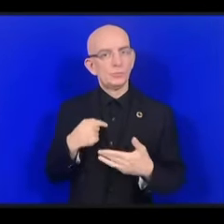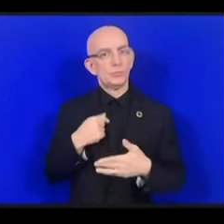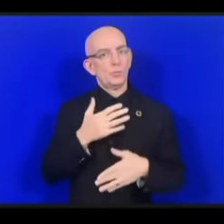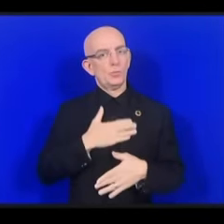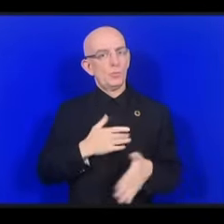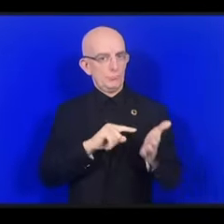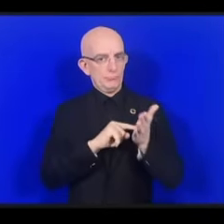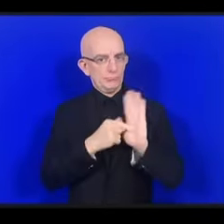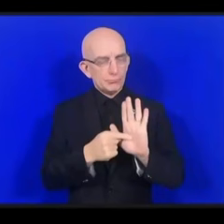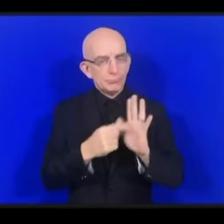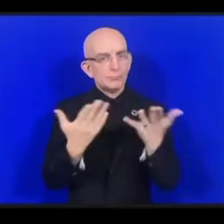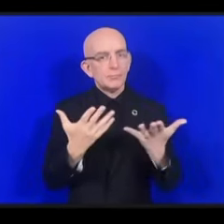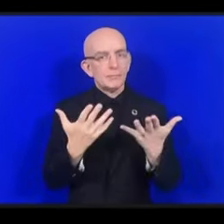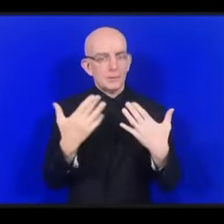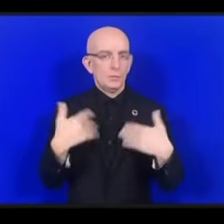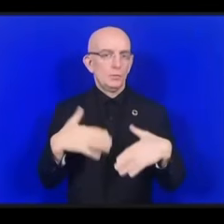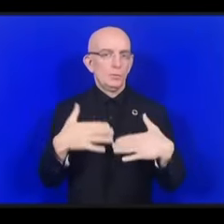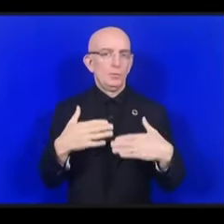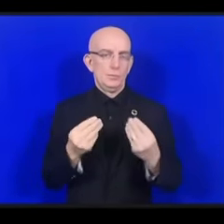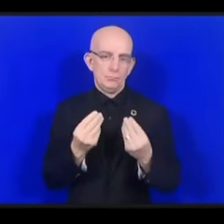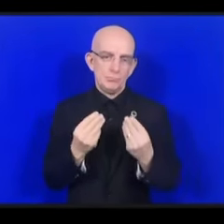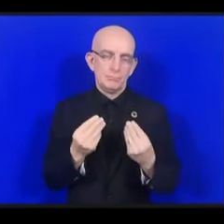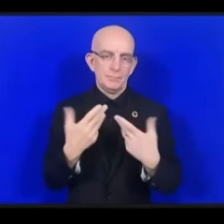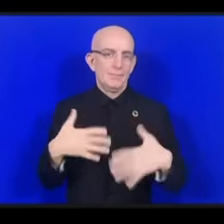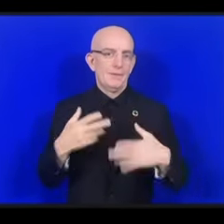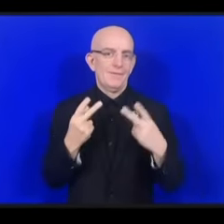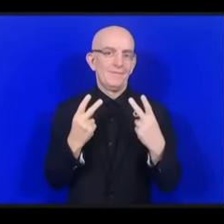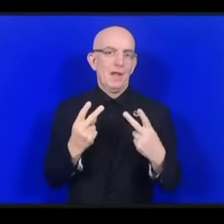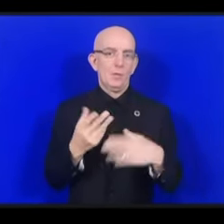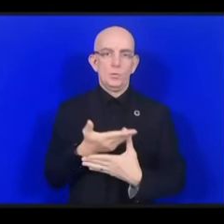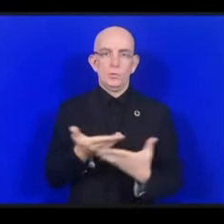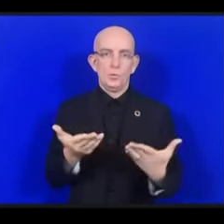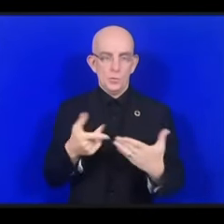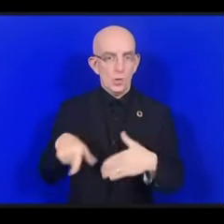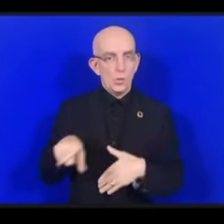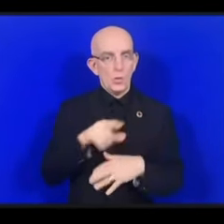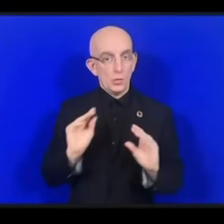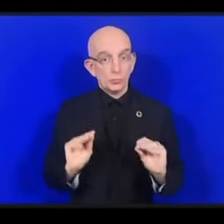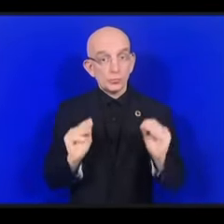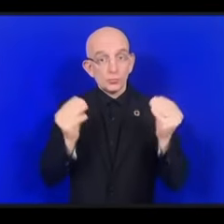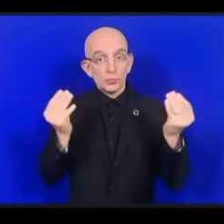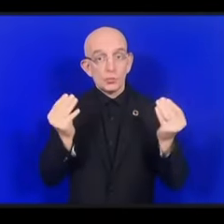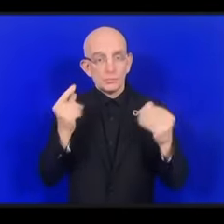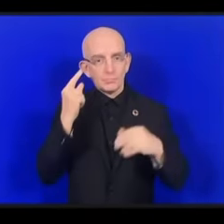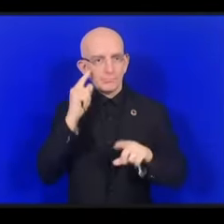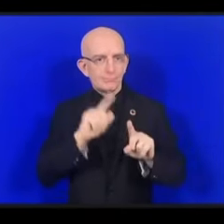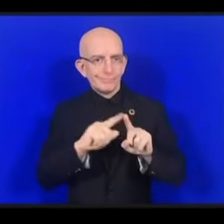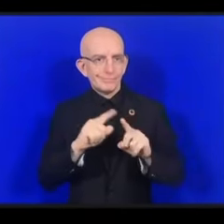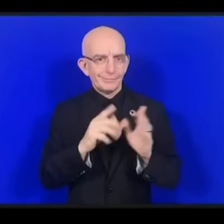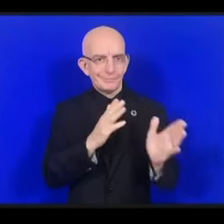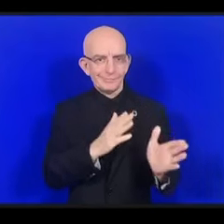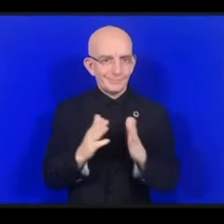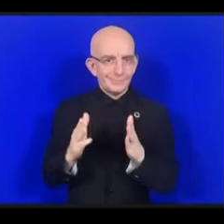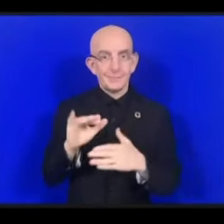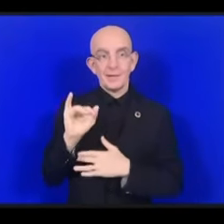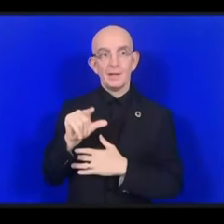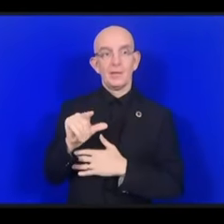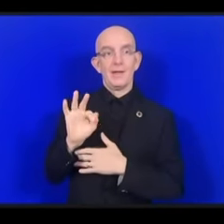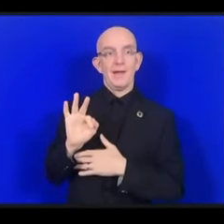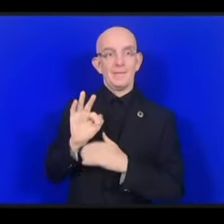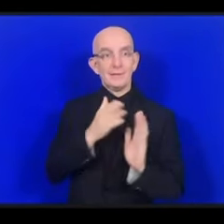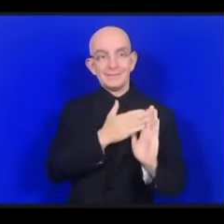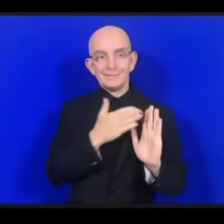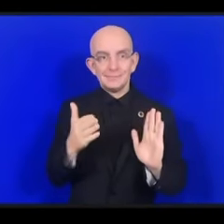of our time. We named this year's meeting the Internet We Want, Empowering All